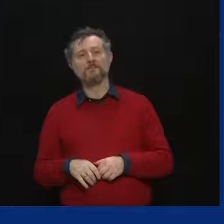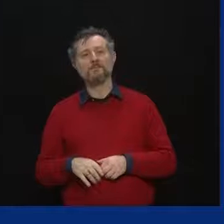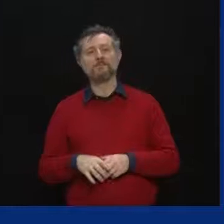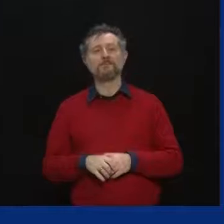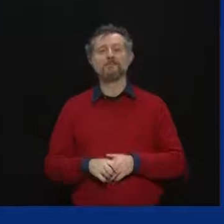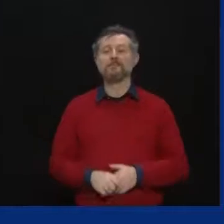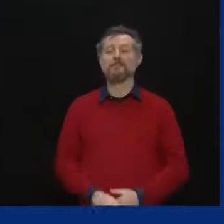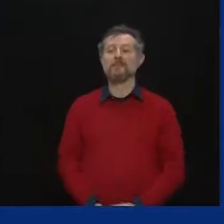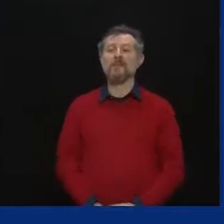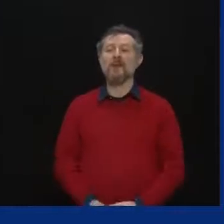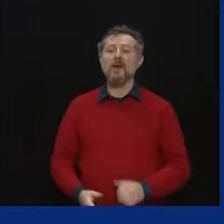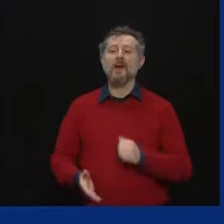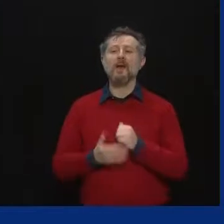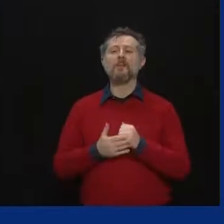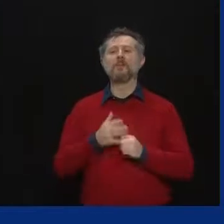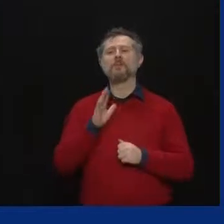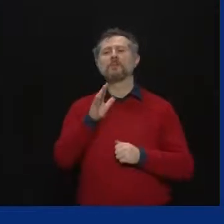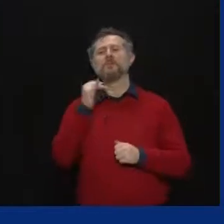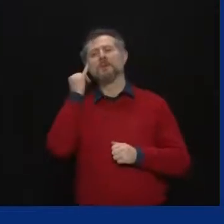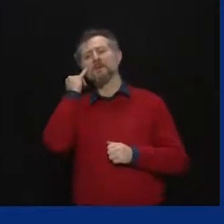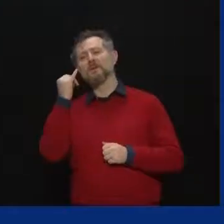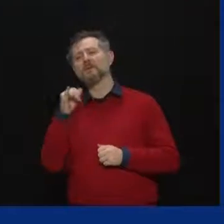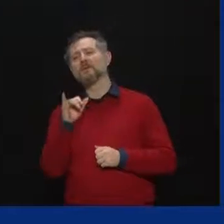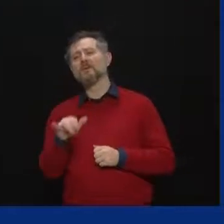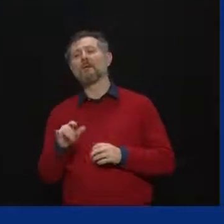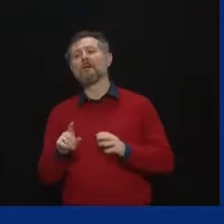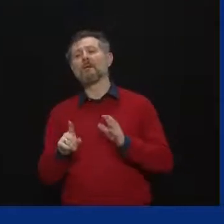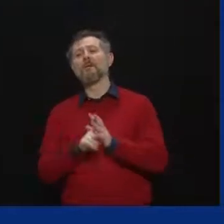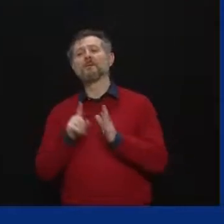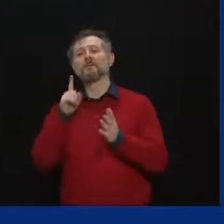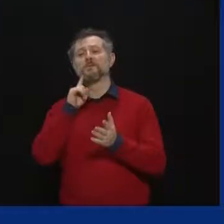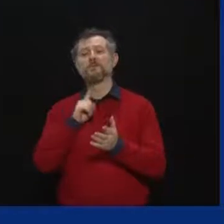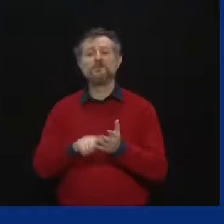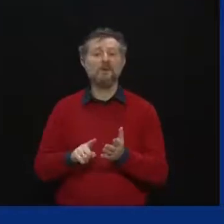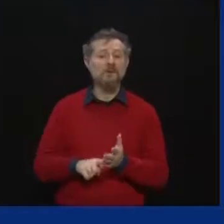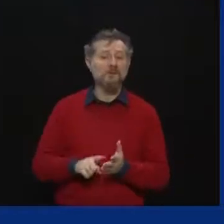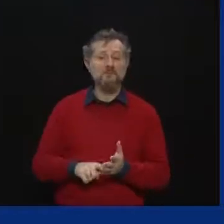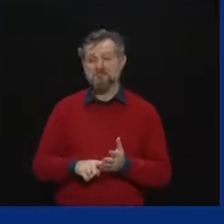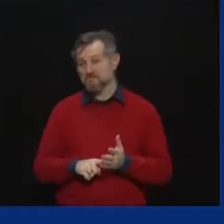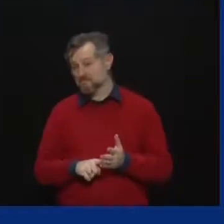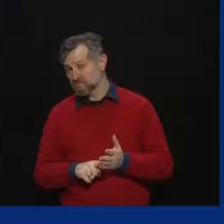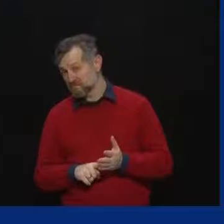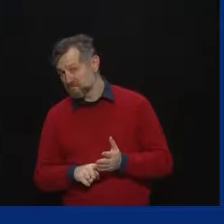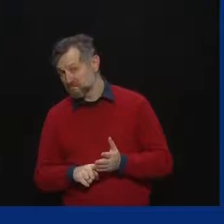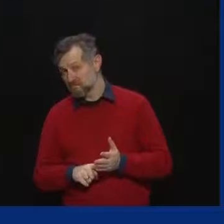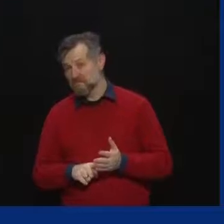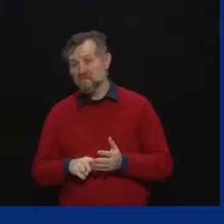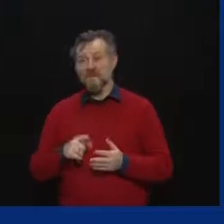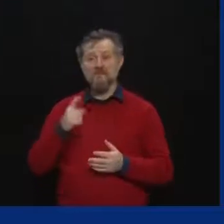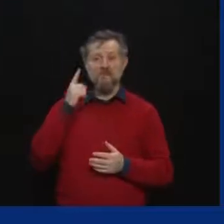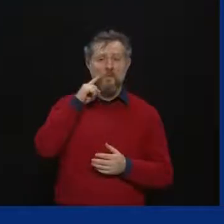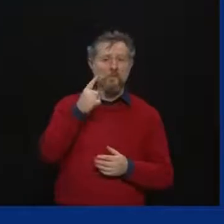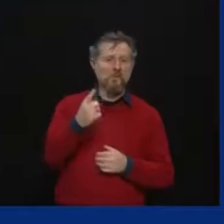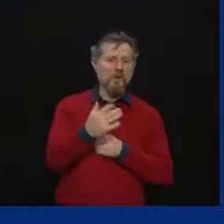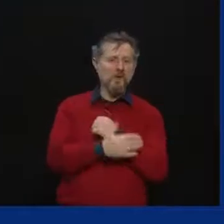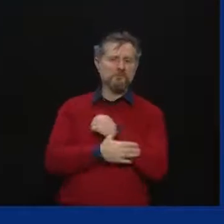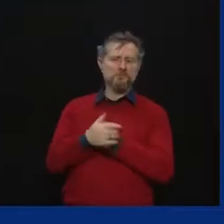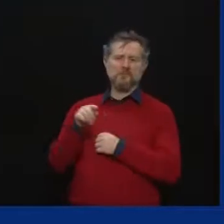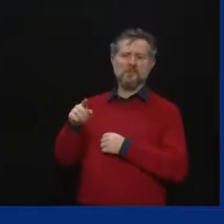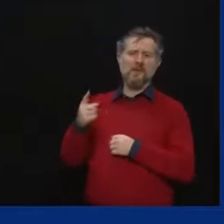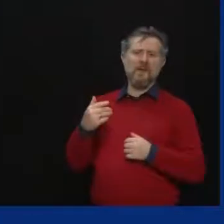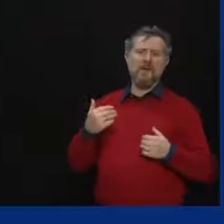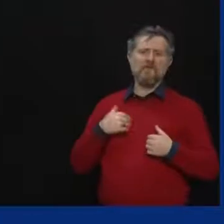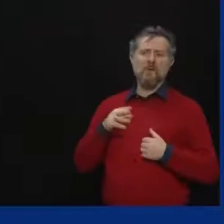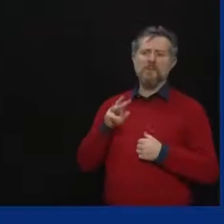To help your idea of these spot checks, are you considering anything like I believe Albany County has is a portal so that people